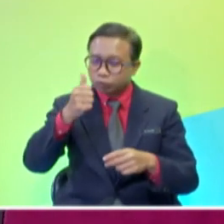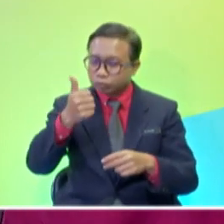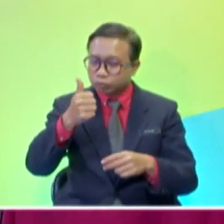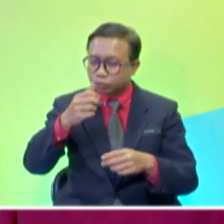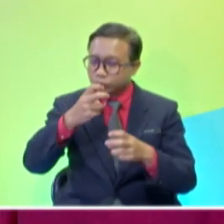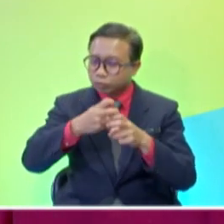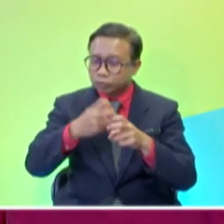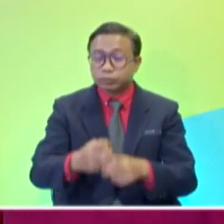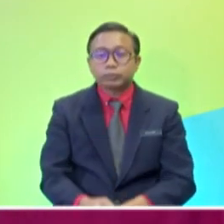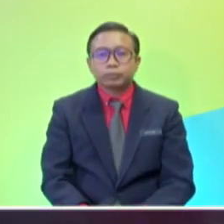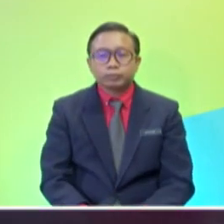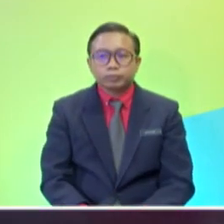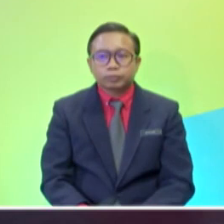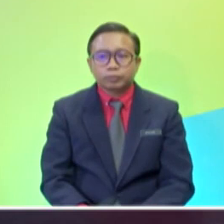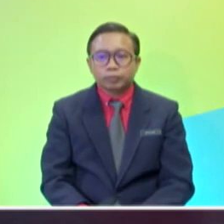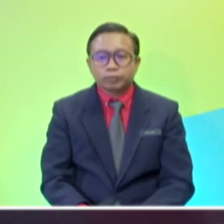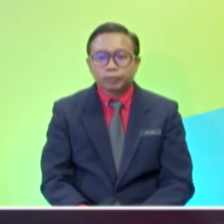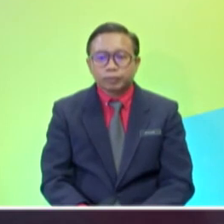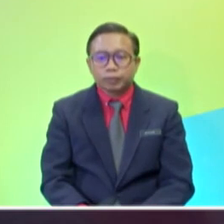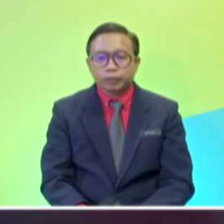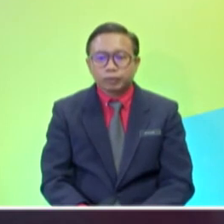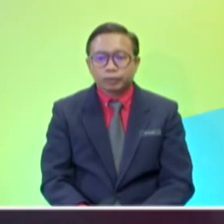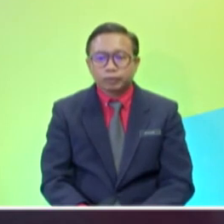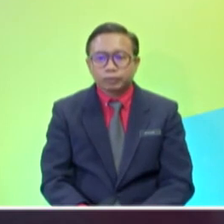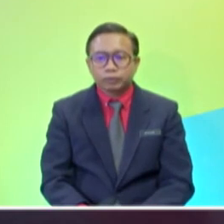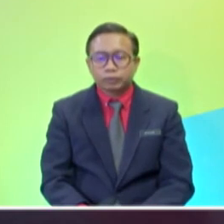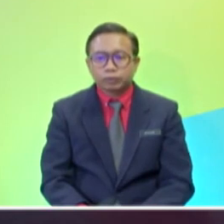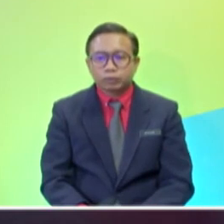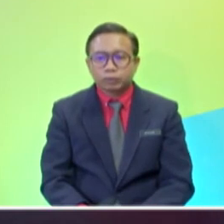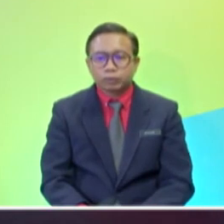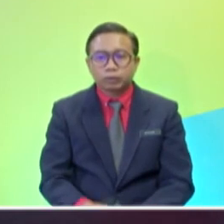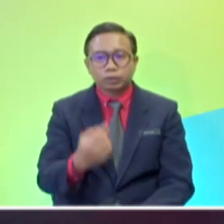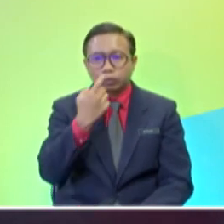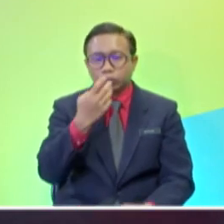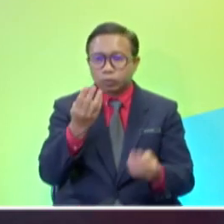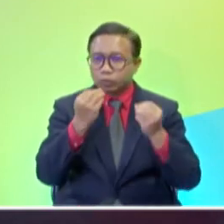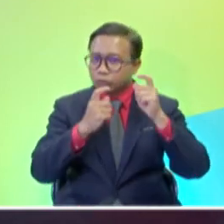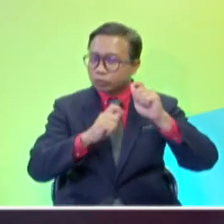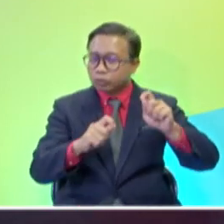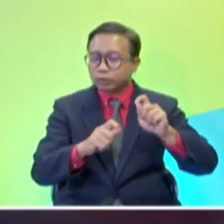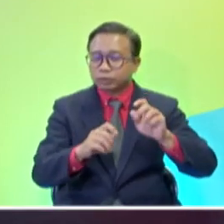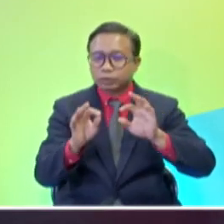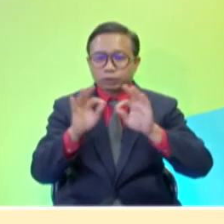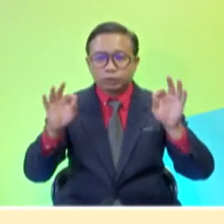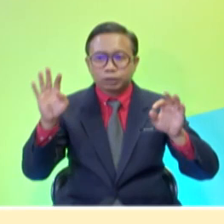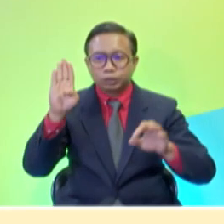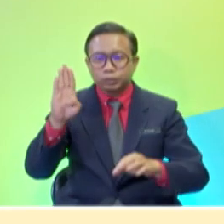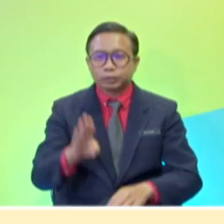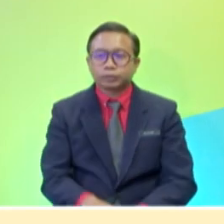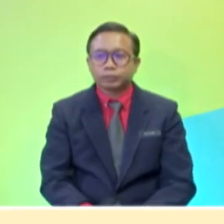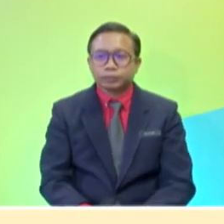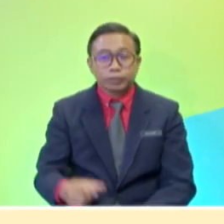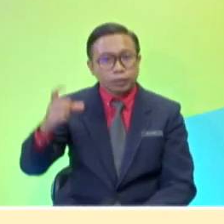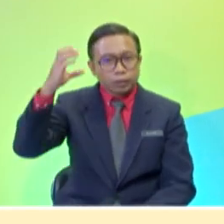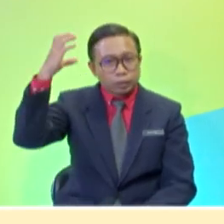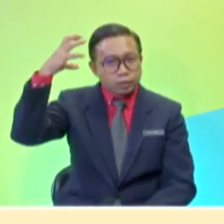which words to replace. Yes, that's correct. Okay, wonderful. All right, anyone wants to try sentence B? The sun is